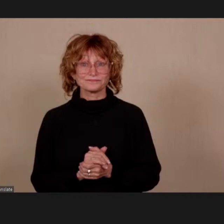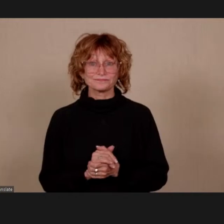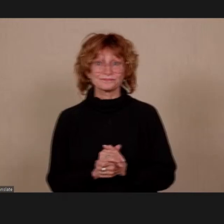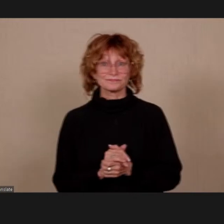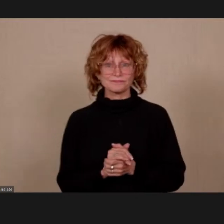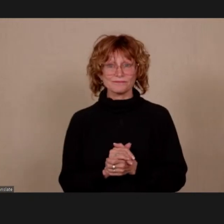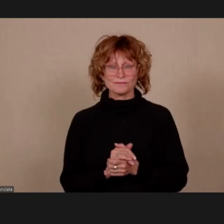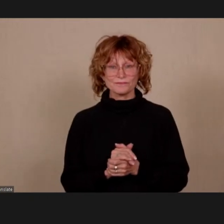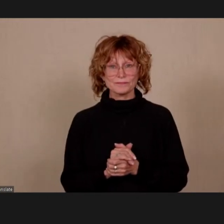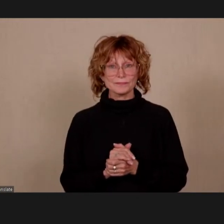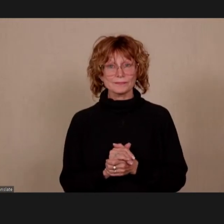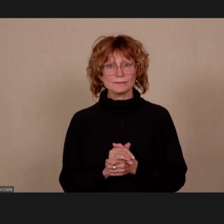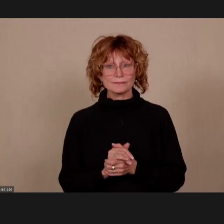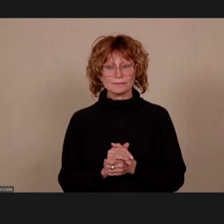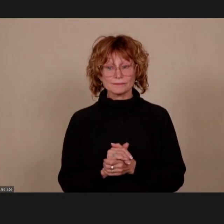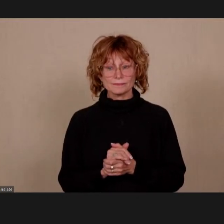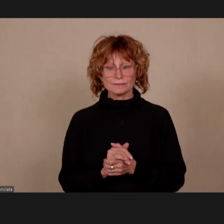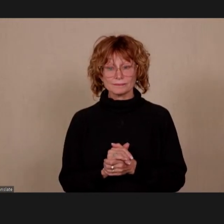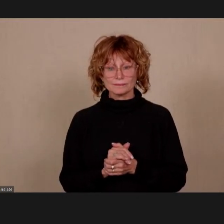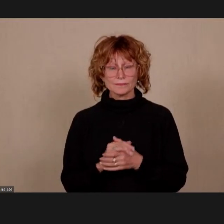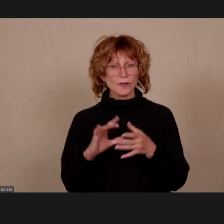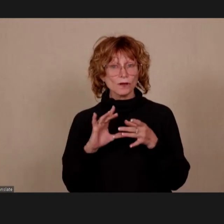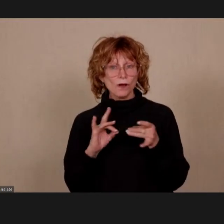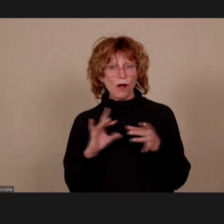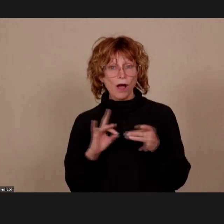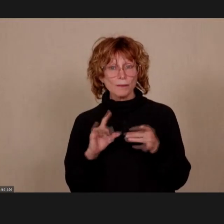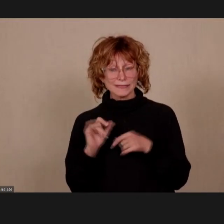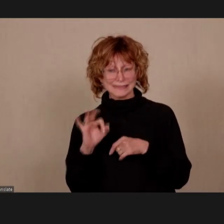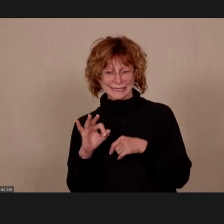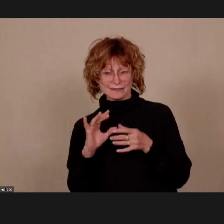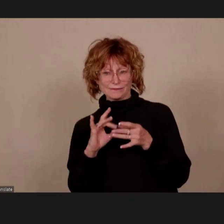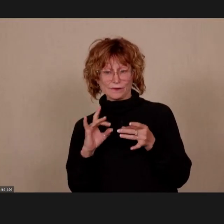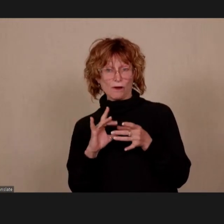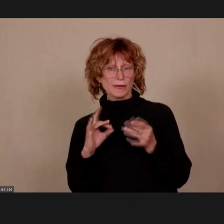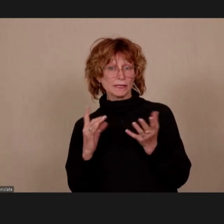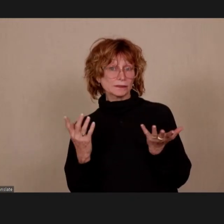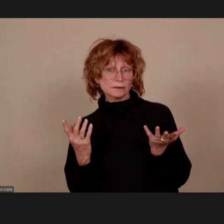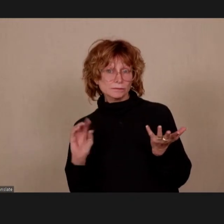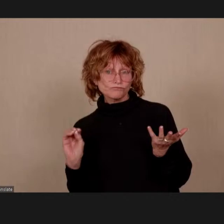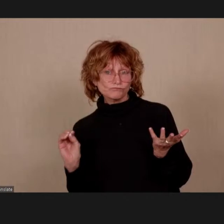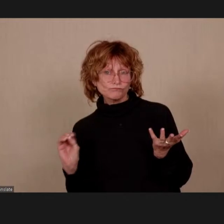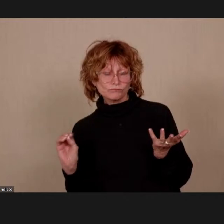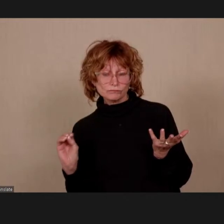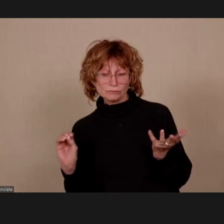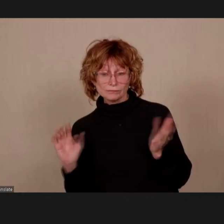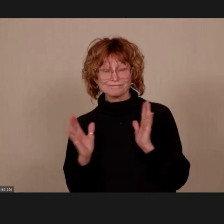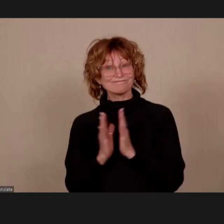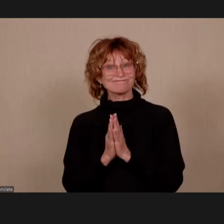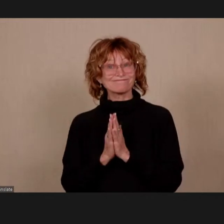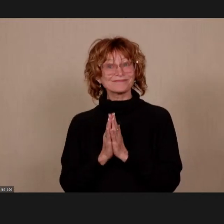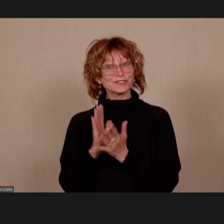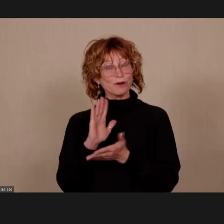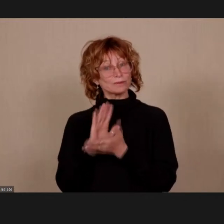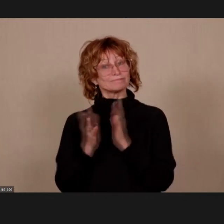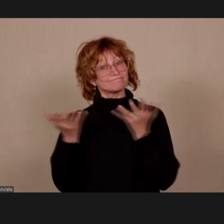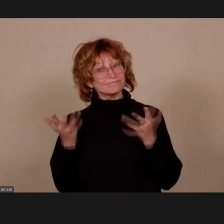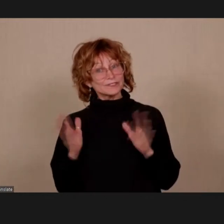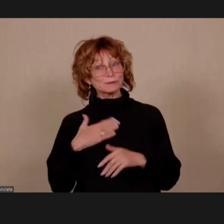guess if there are other comments that are received, then we can take that, but that would conclude my